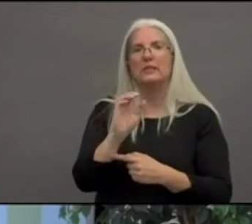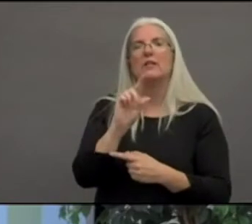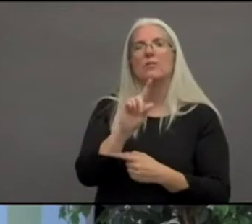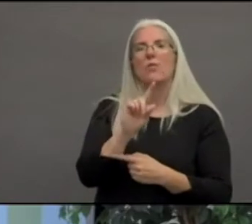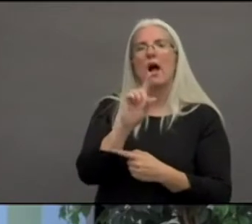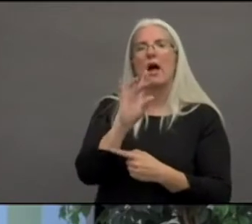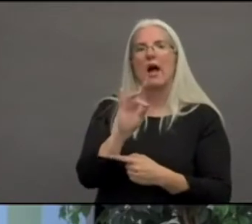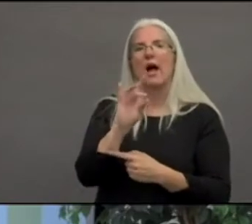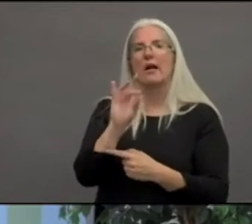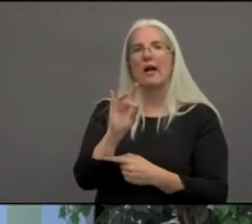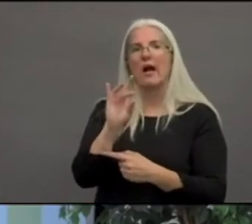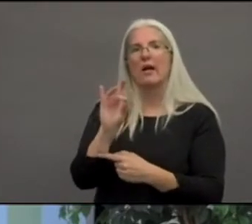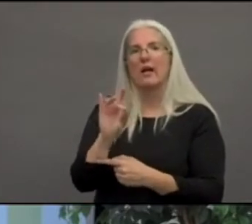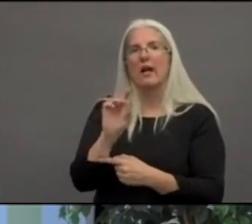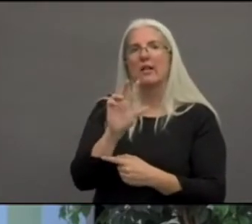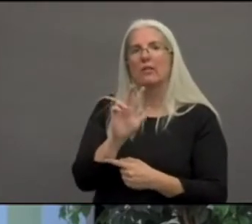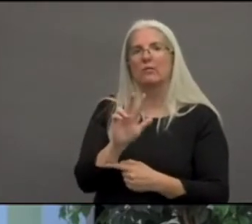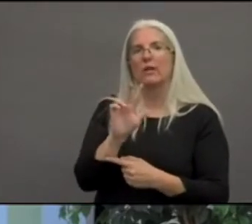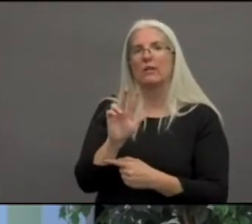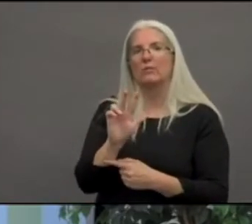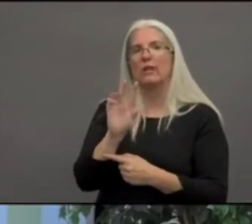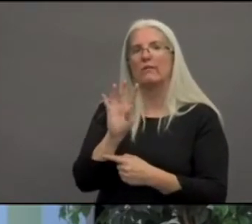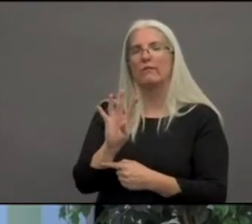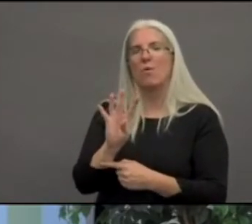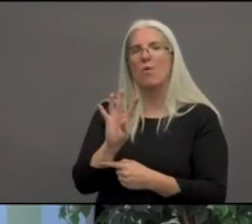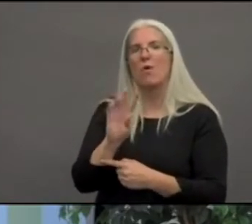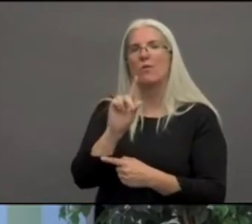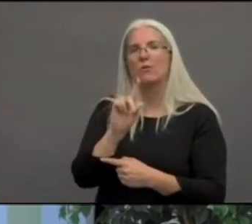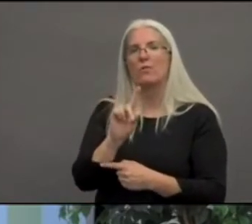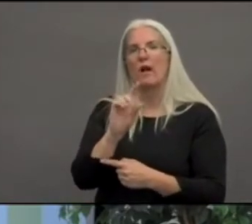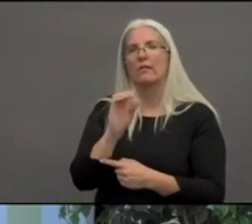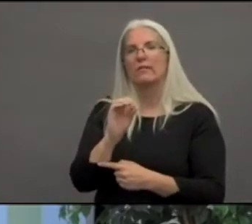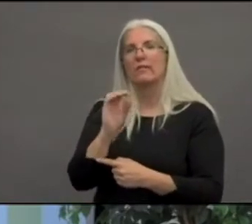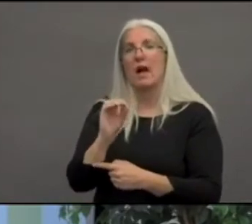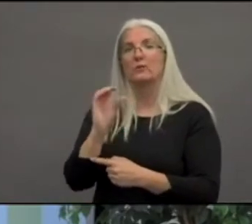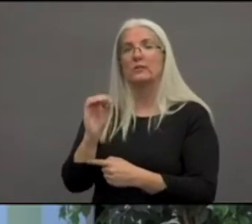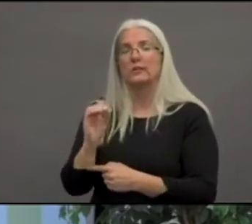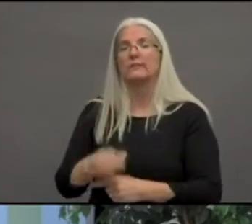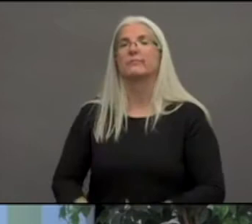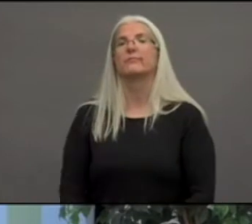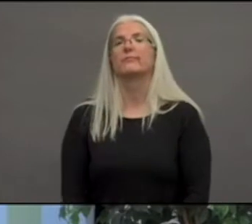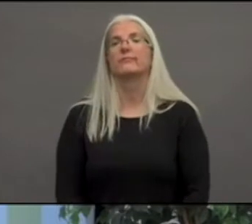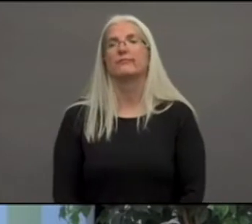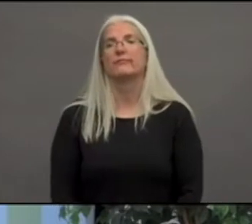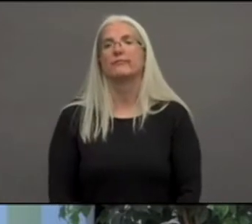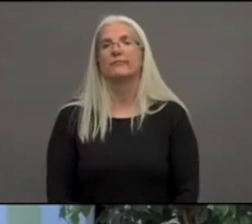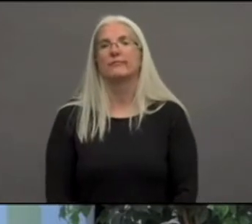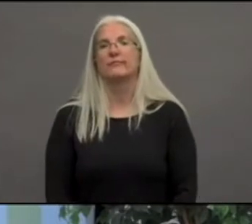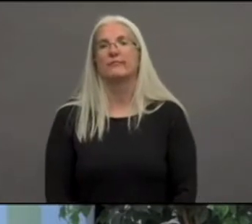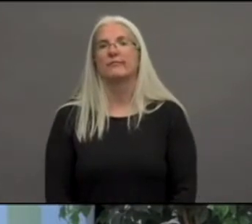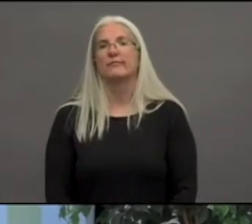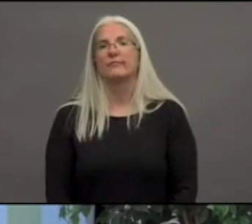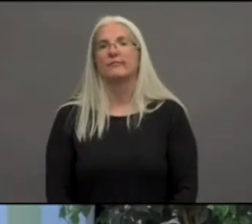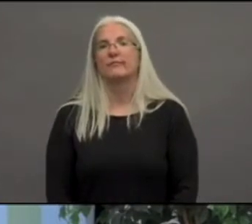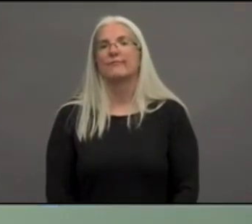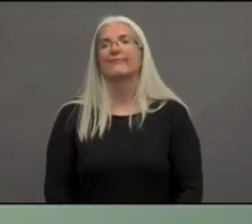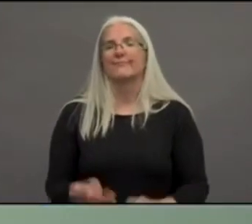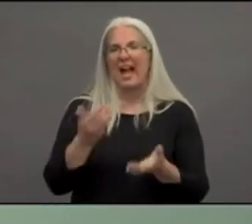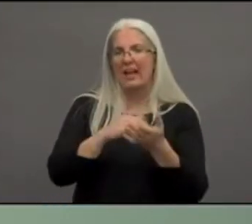at the phone number that I will give you shortly. That is 1-800,